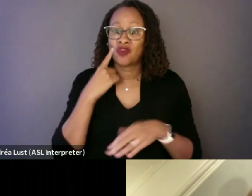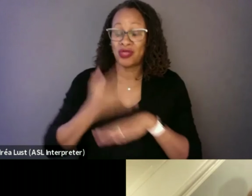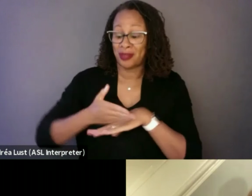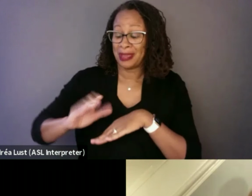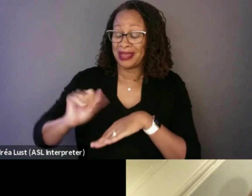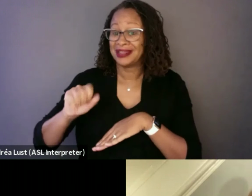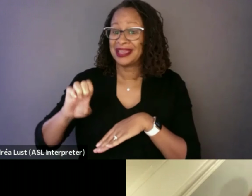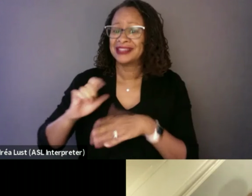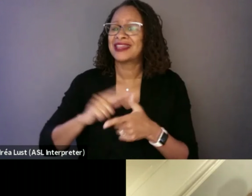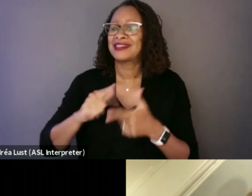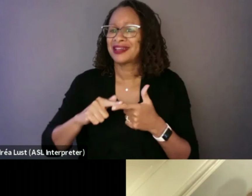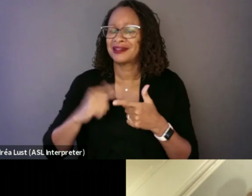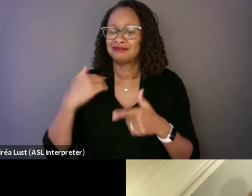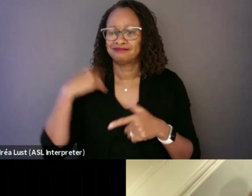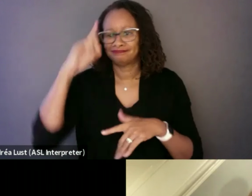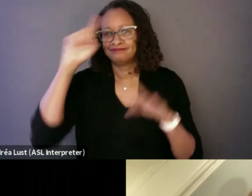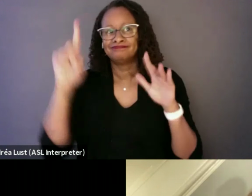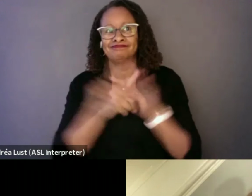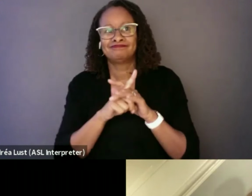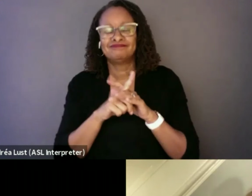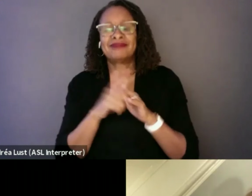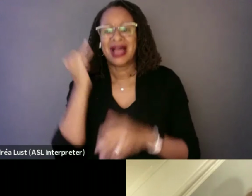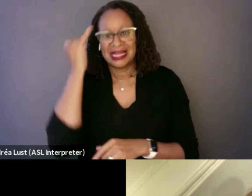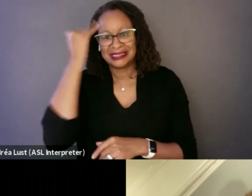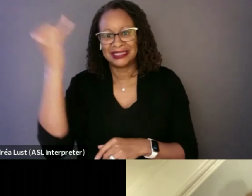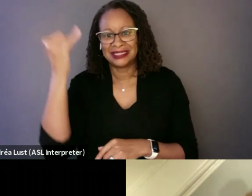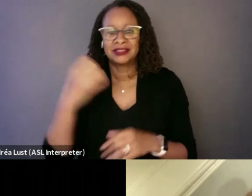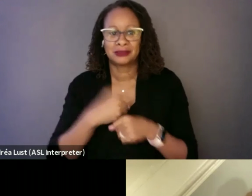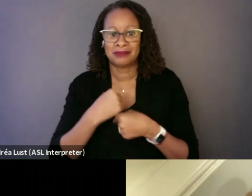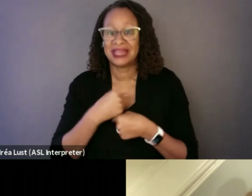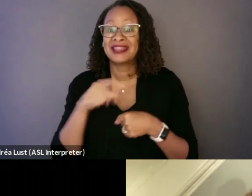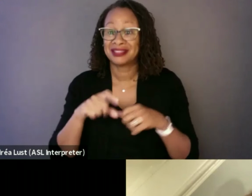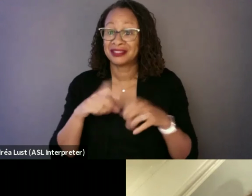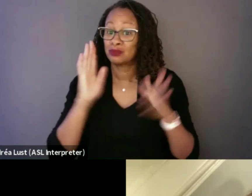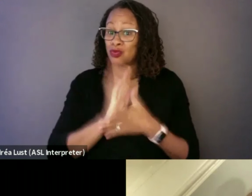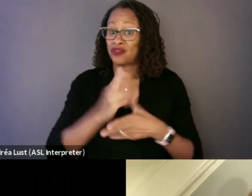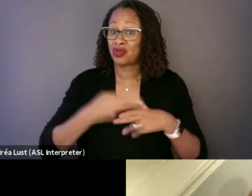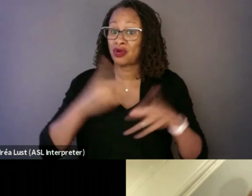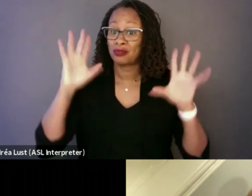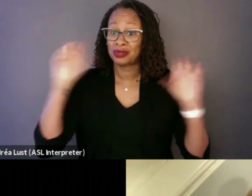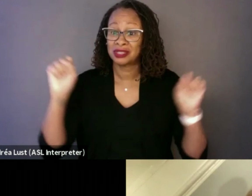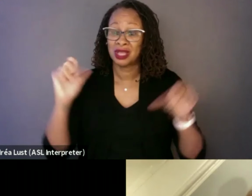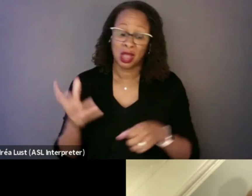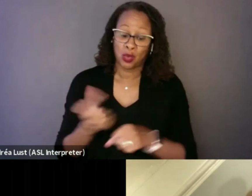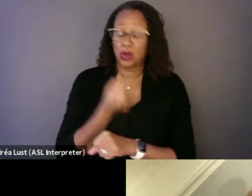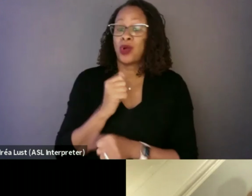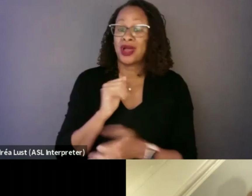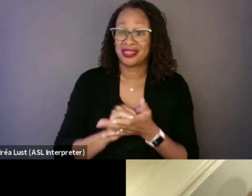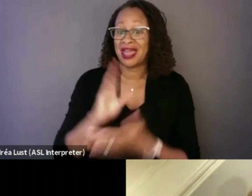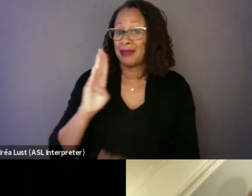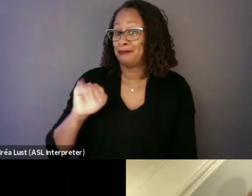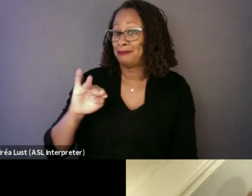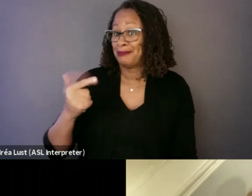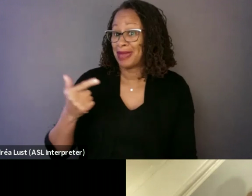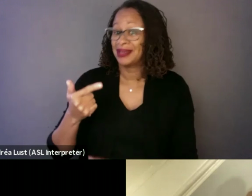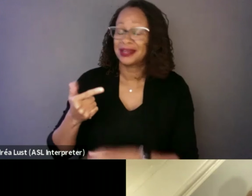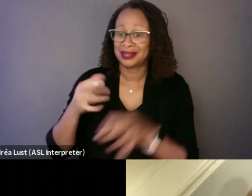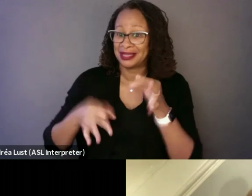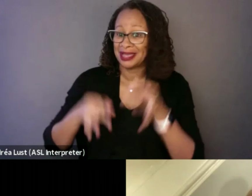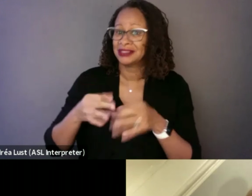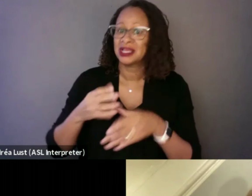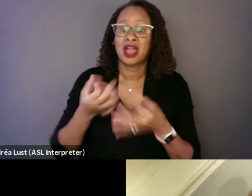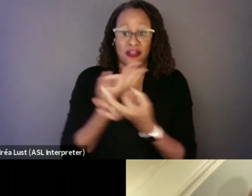idea to make President came to the table. We won the banning case, I should say, and were able to free the